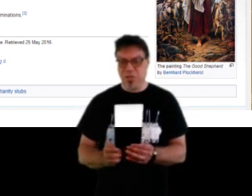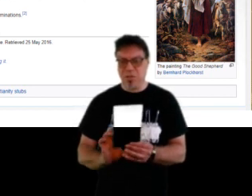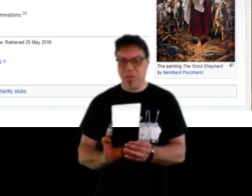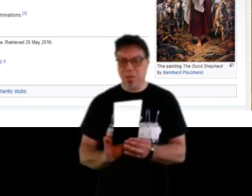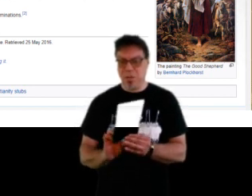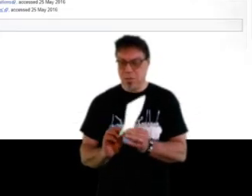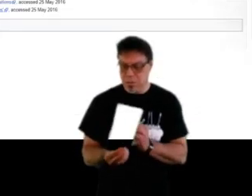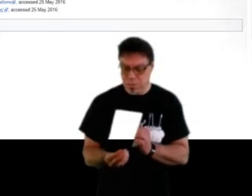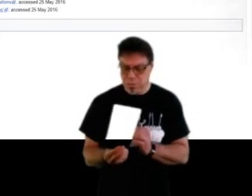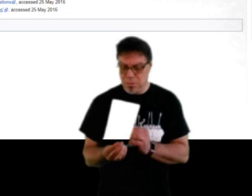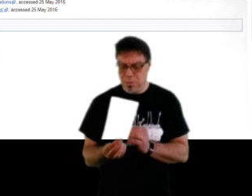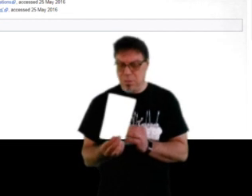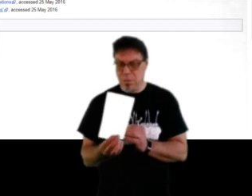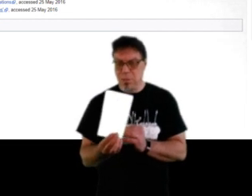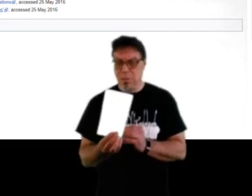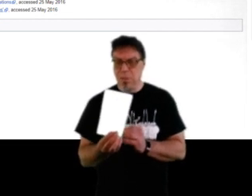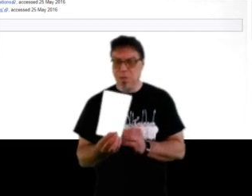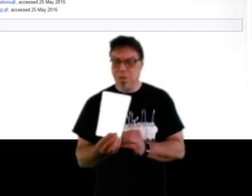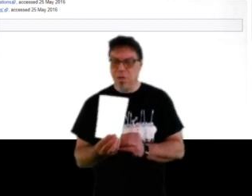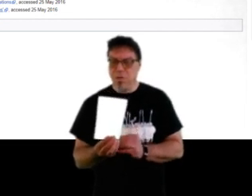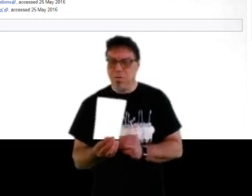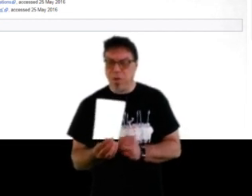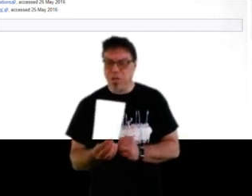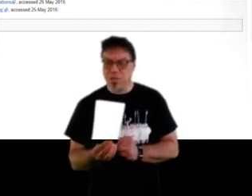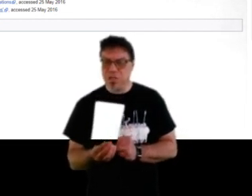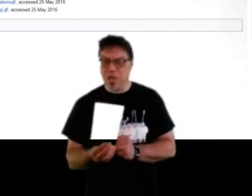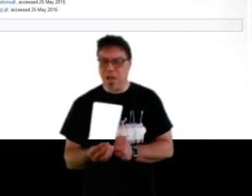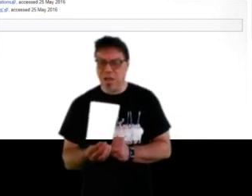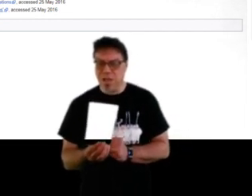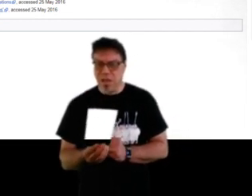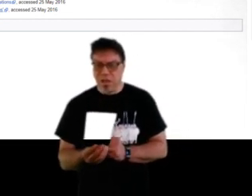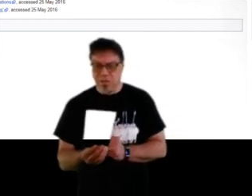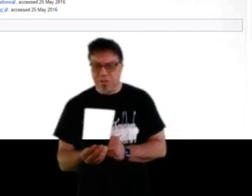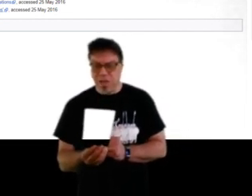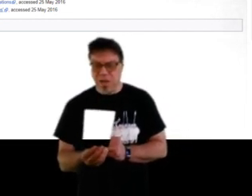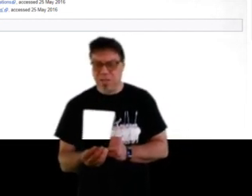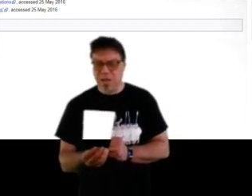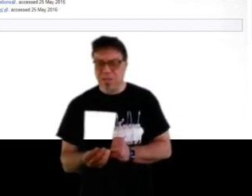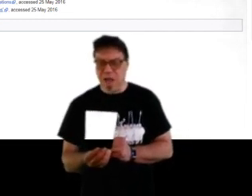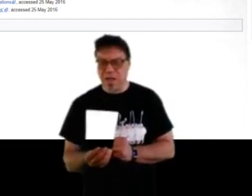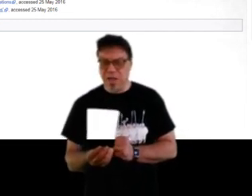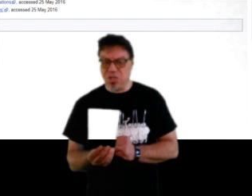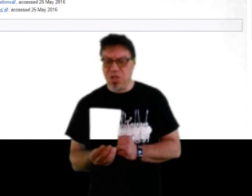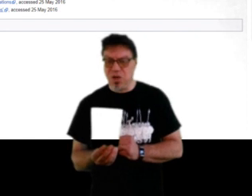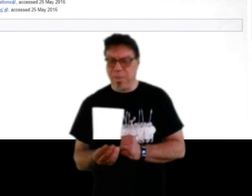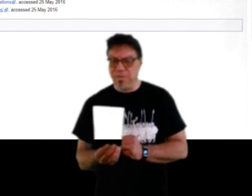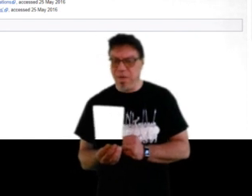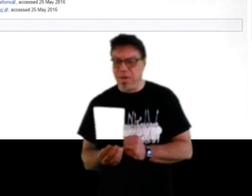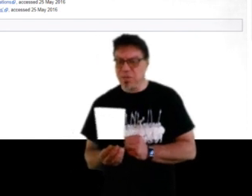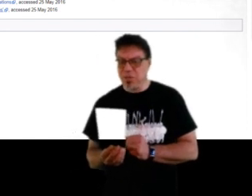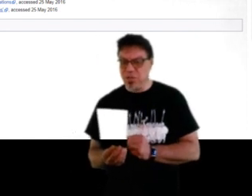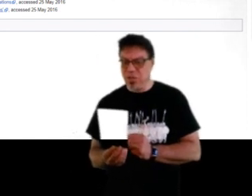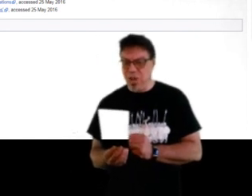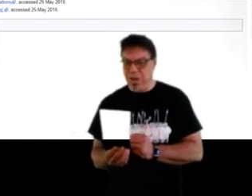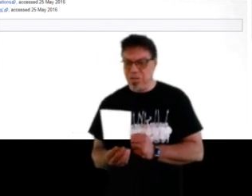denominations. Vocation Sunday is a Sunday set aside each year by